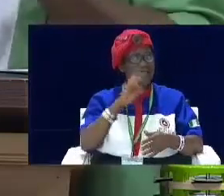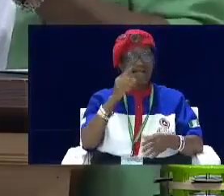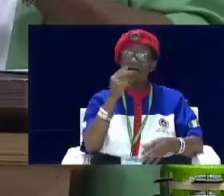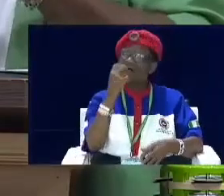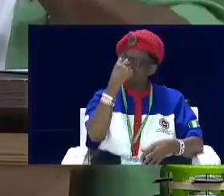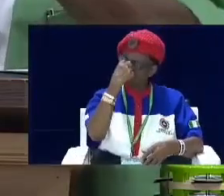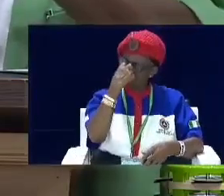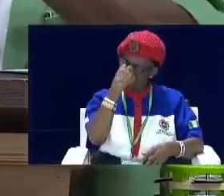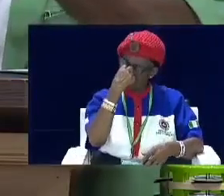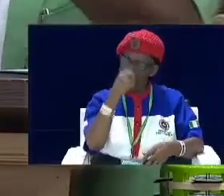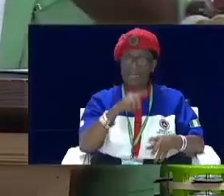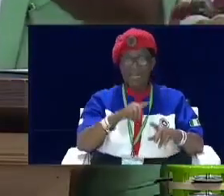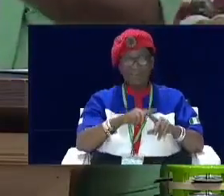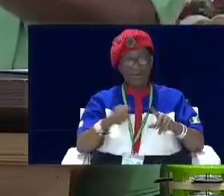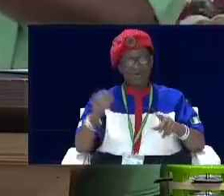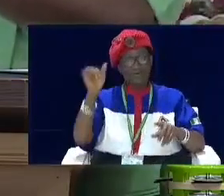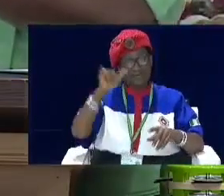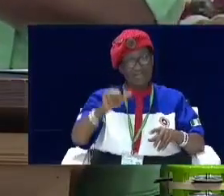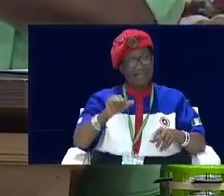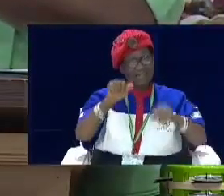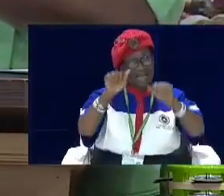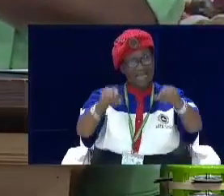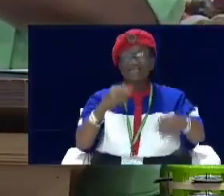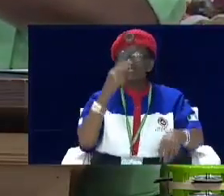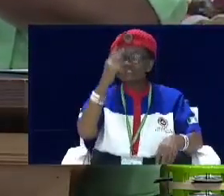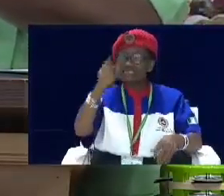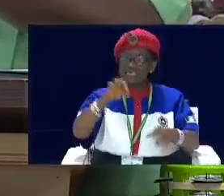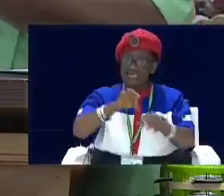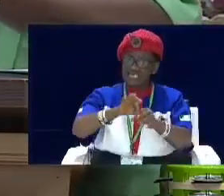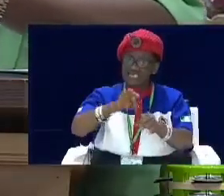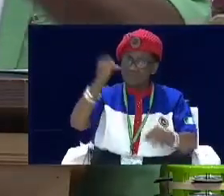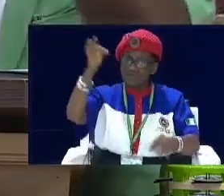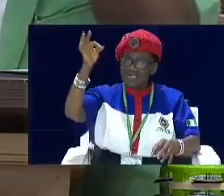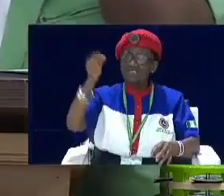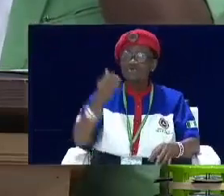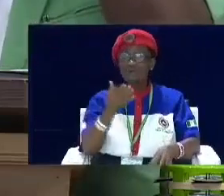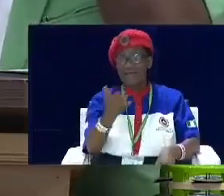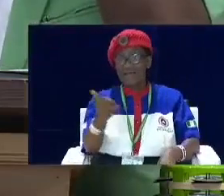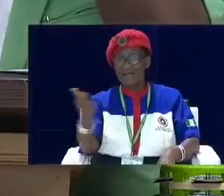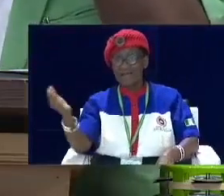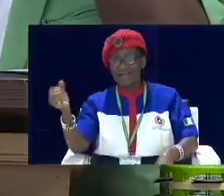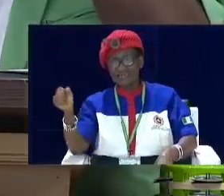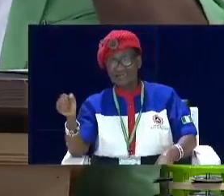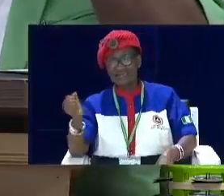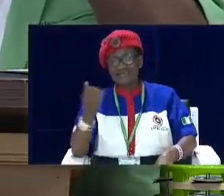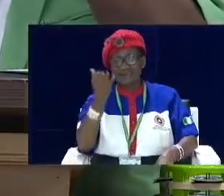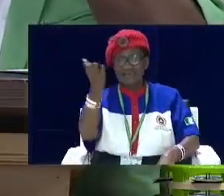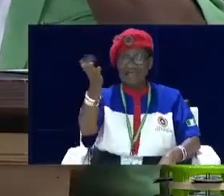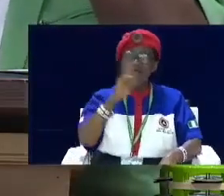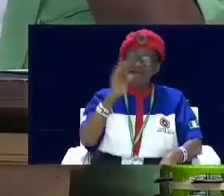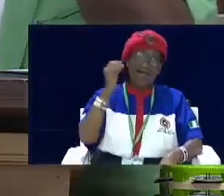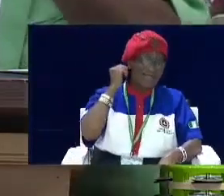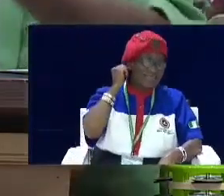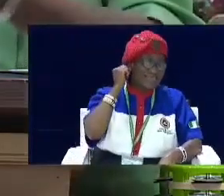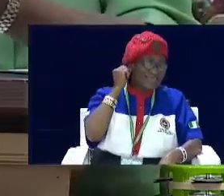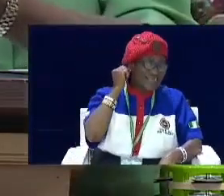They can't see spiritual things. There are ears that cannot hear spiritual